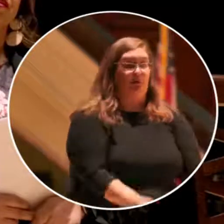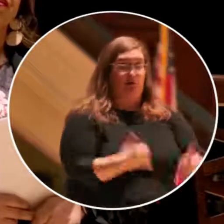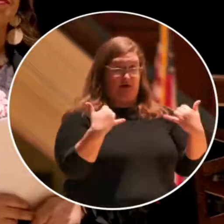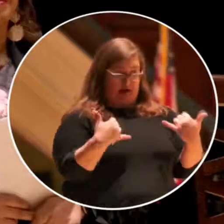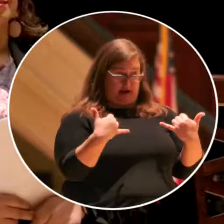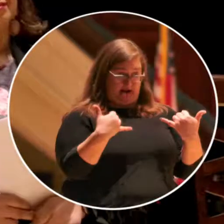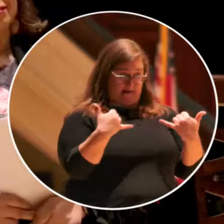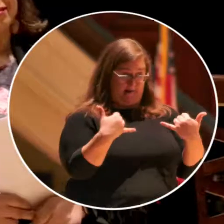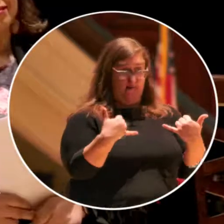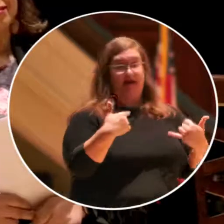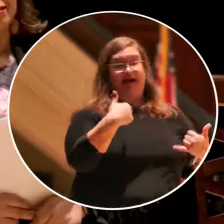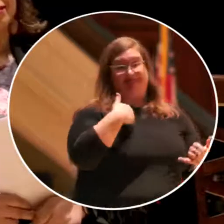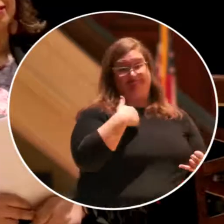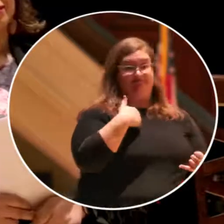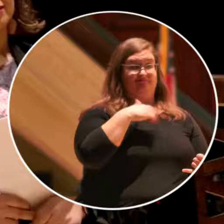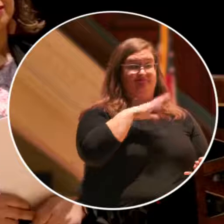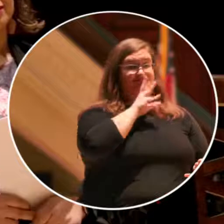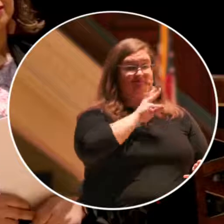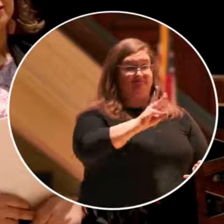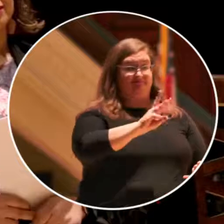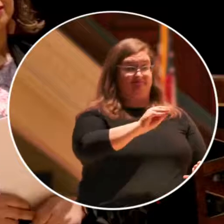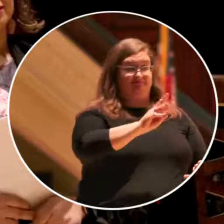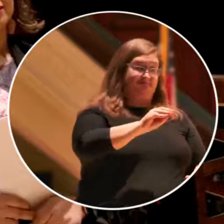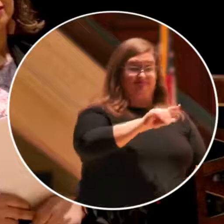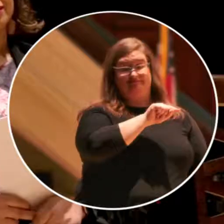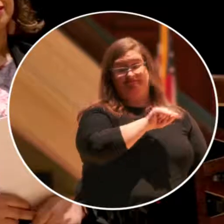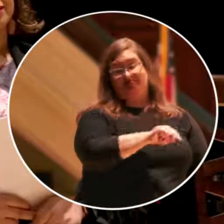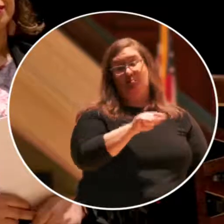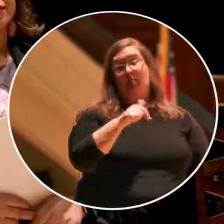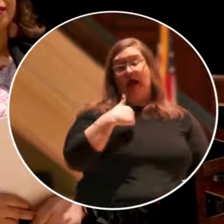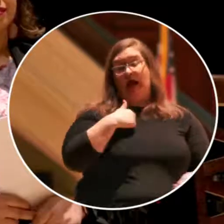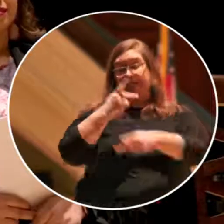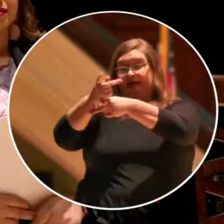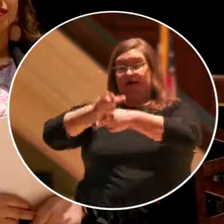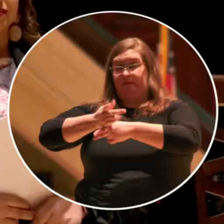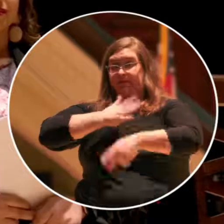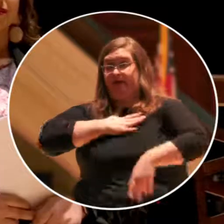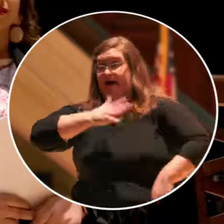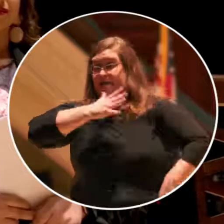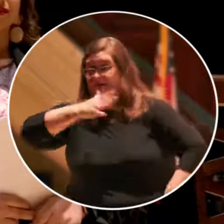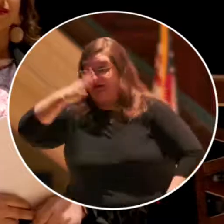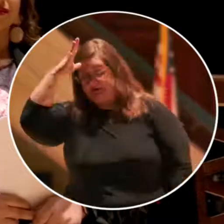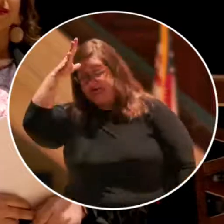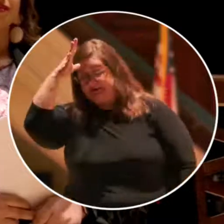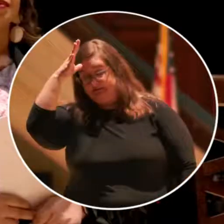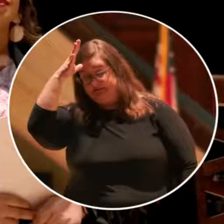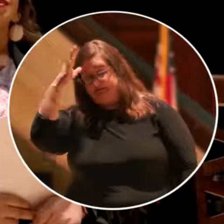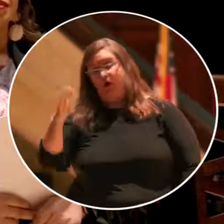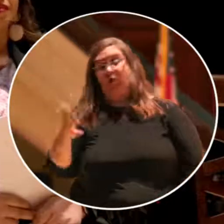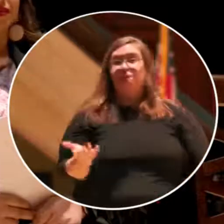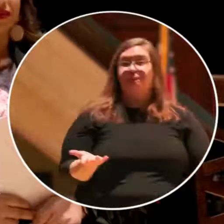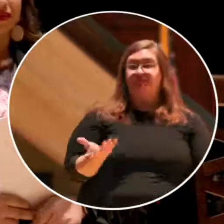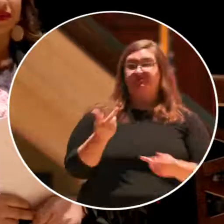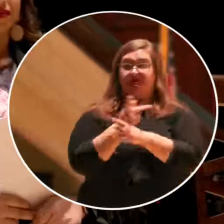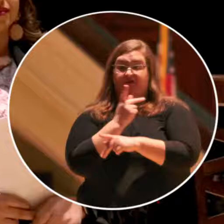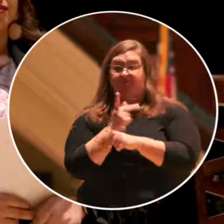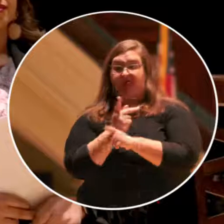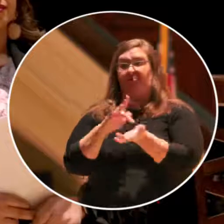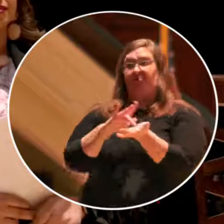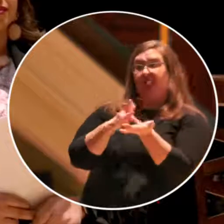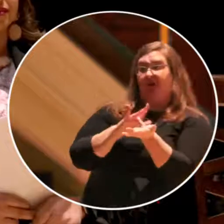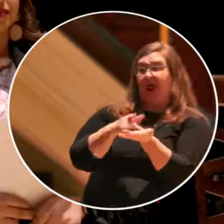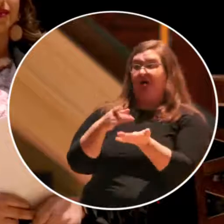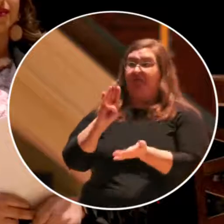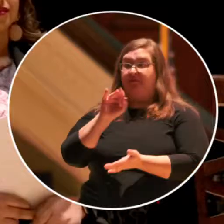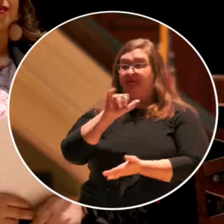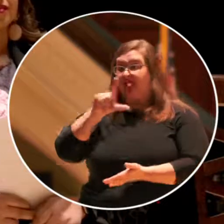parents. As the only adult child living nearby, I am the one helping to figure out medical bills and driving them